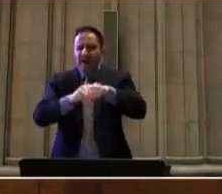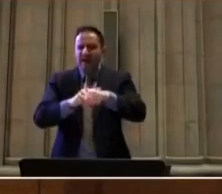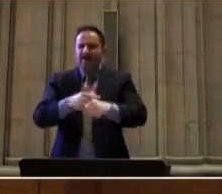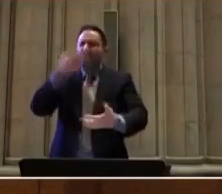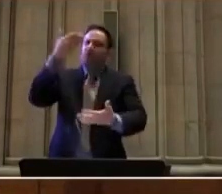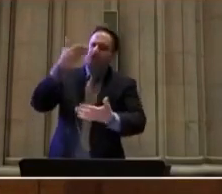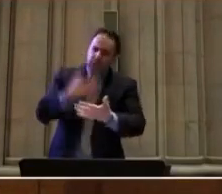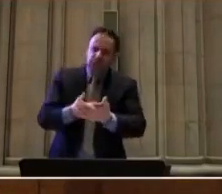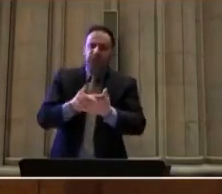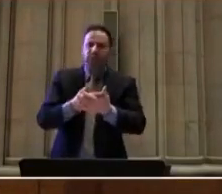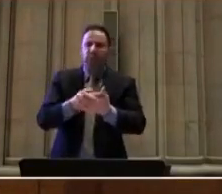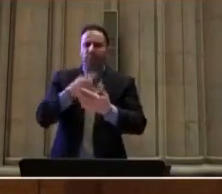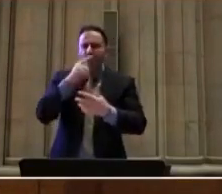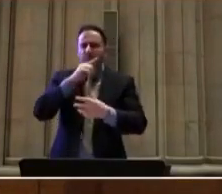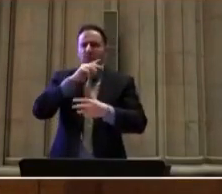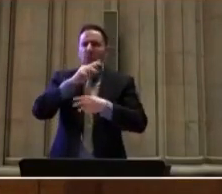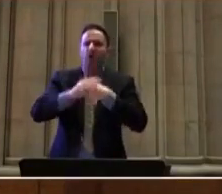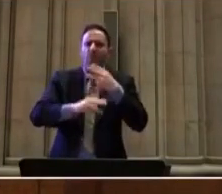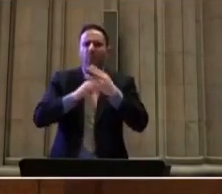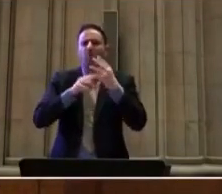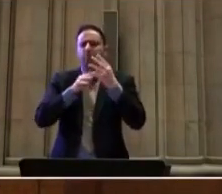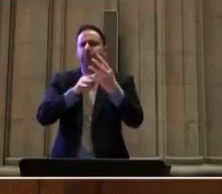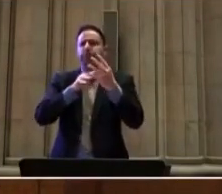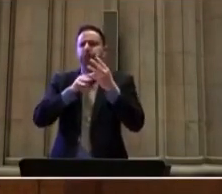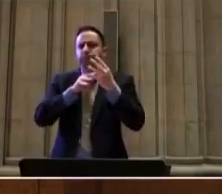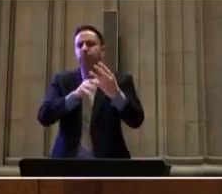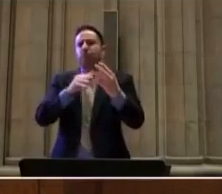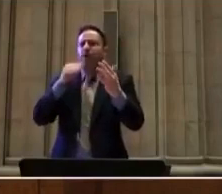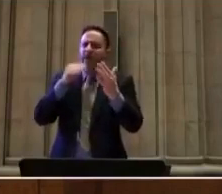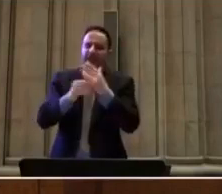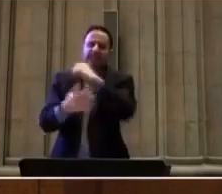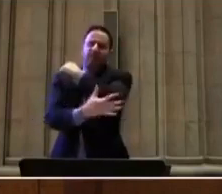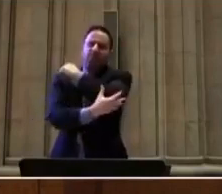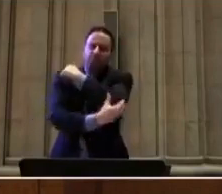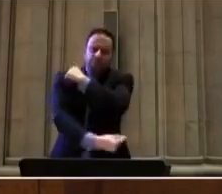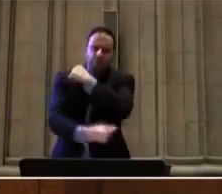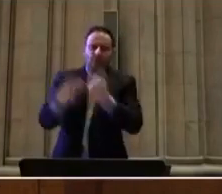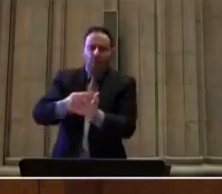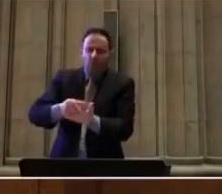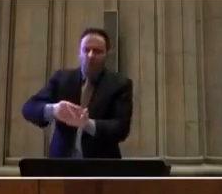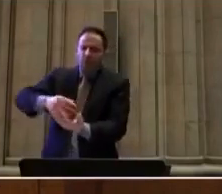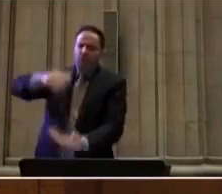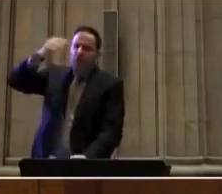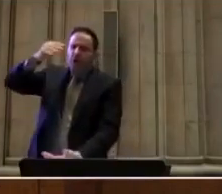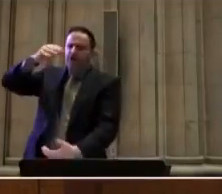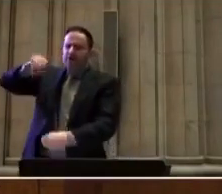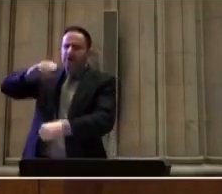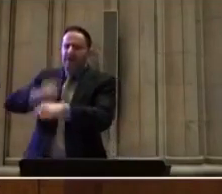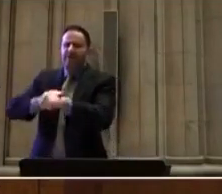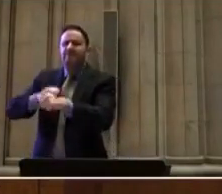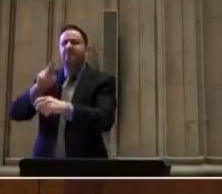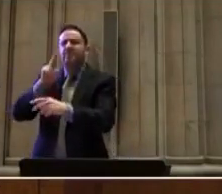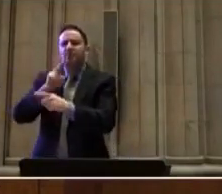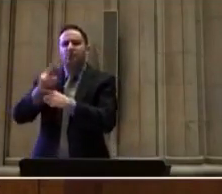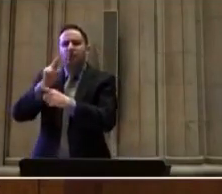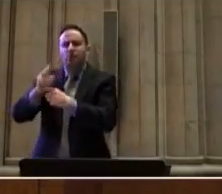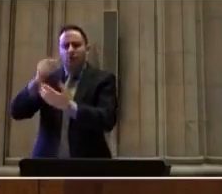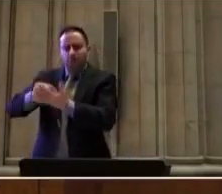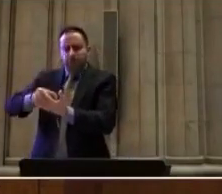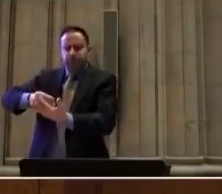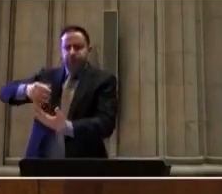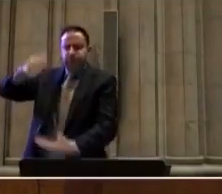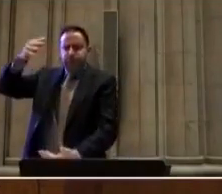an all-out world war against poverty. The rich nations must use their vast resources of wealth